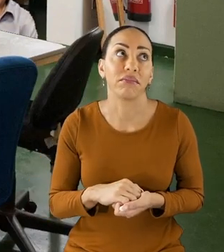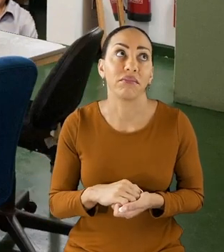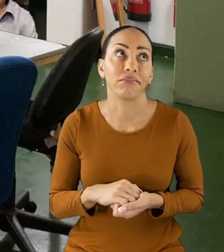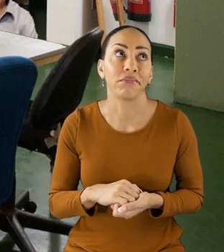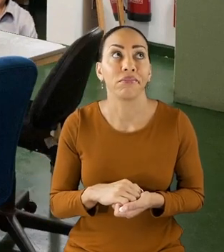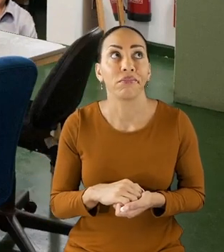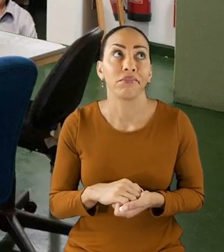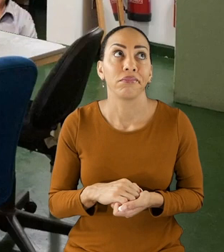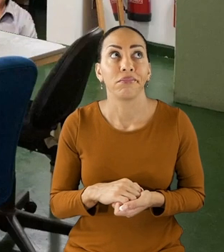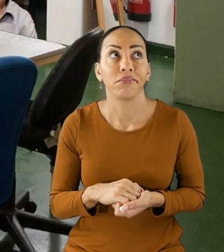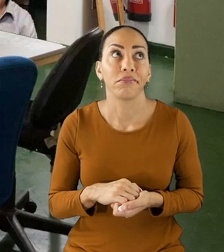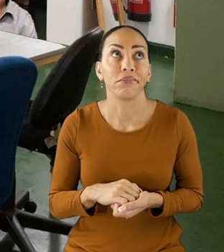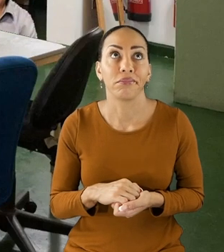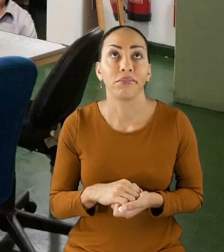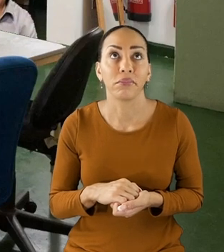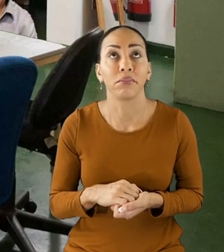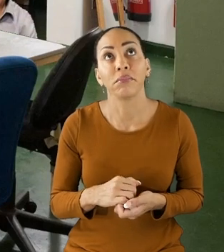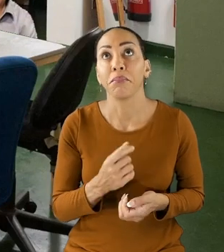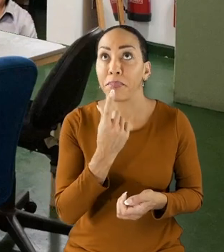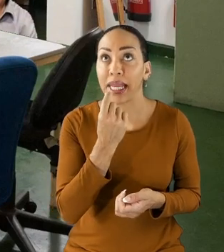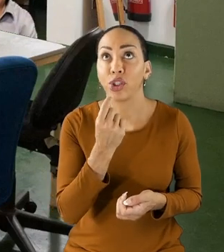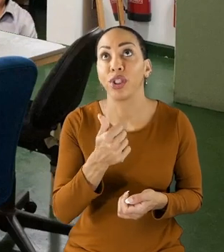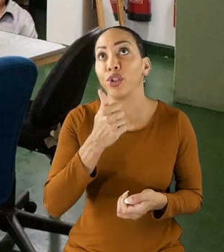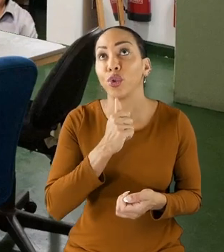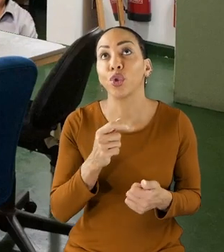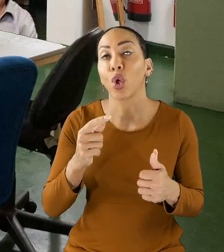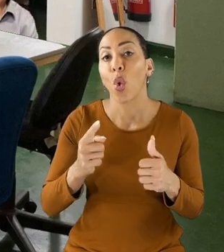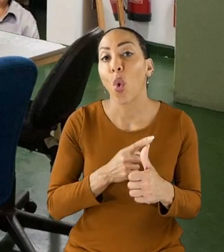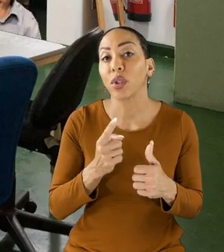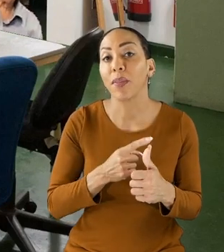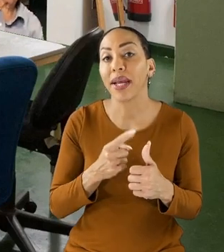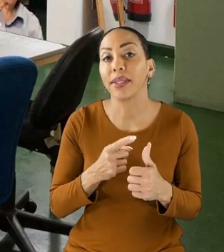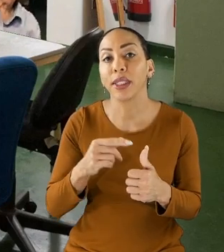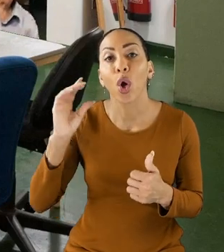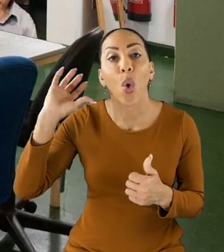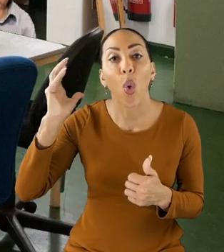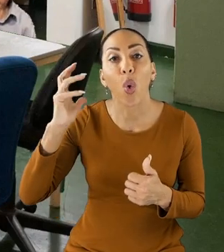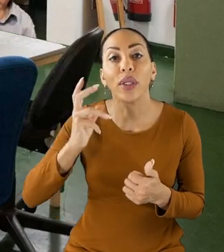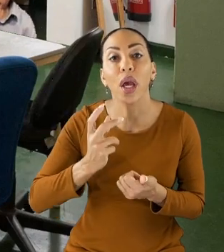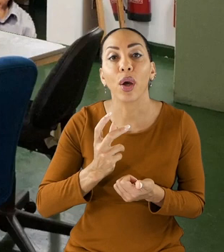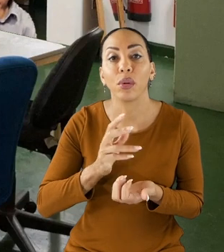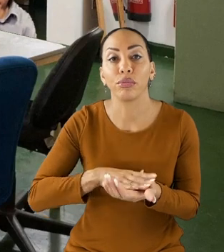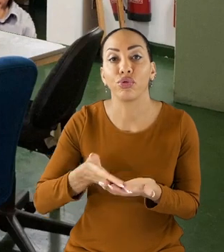have there is the potential for automated audio